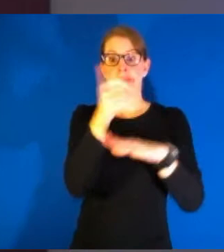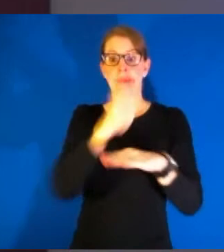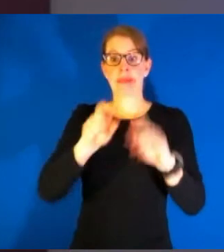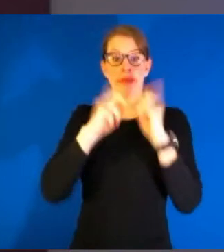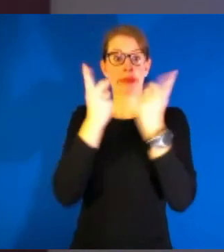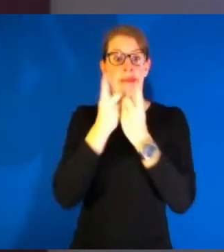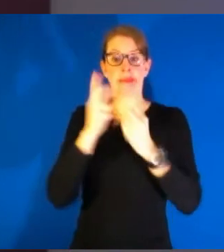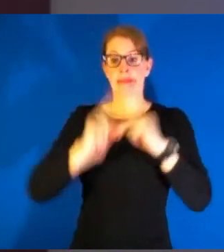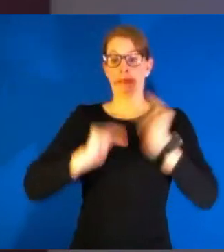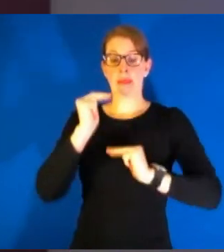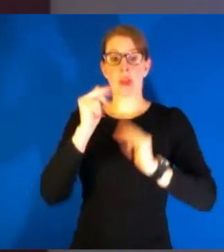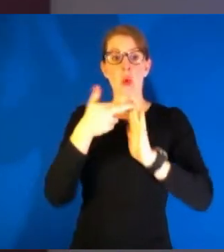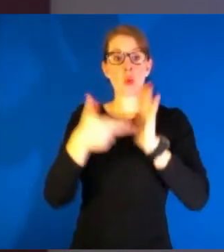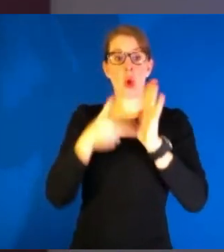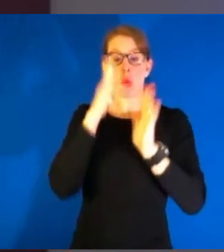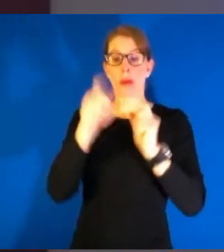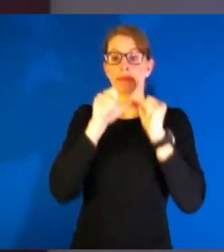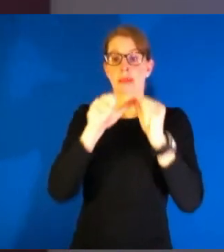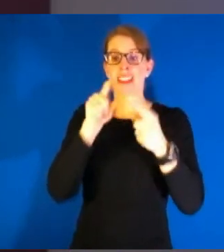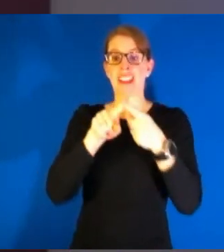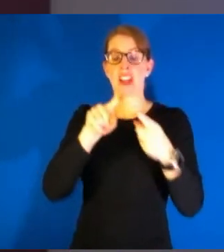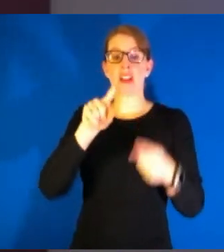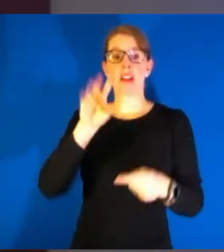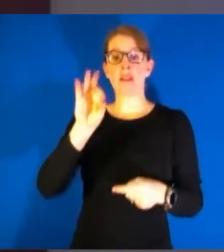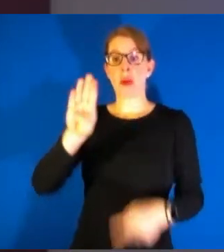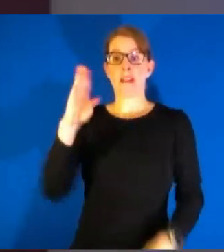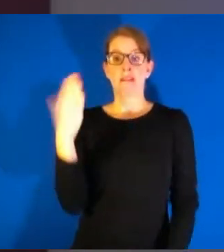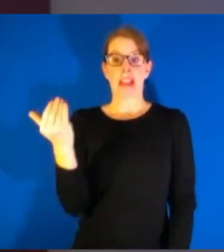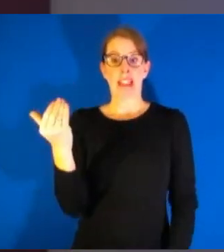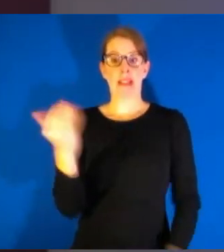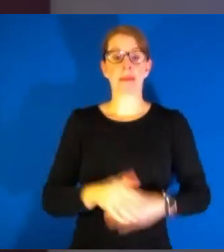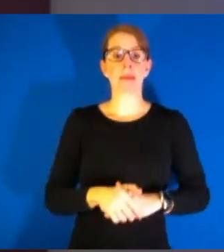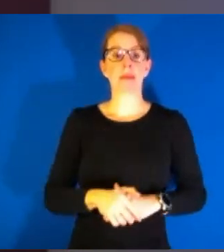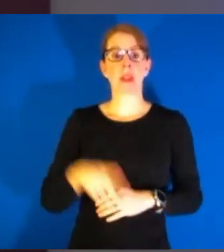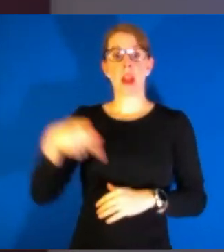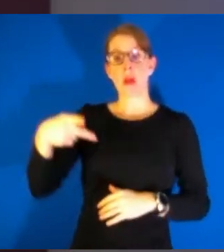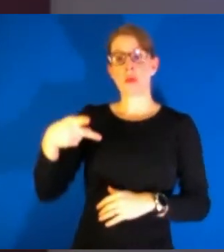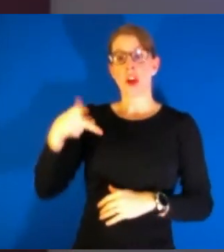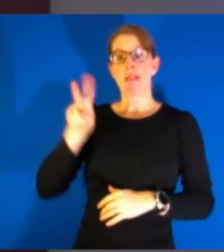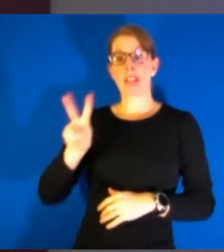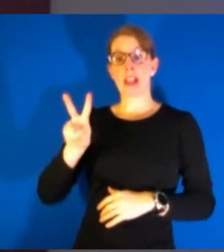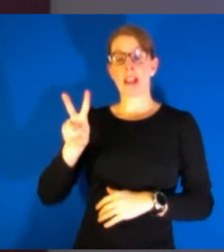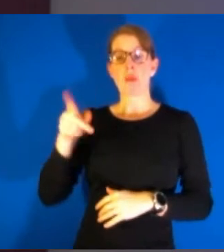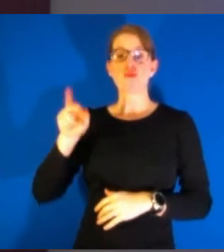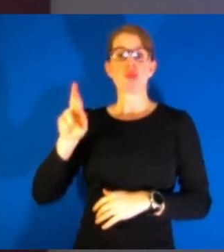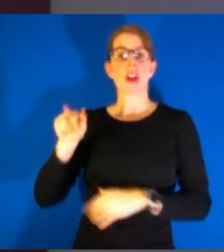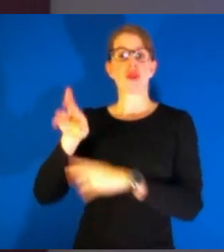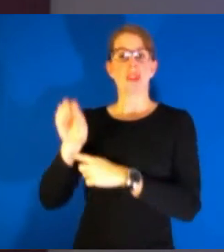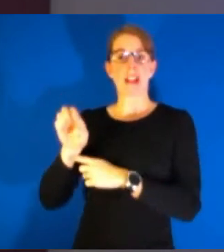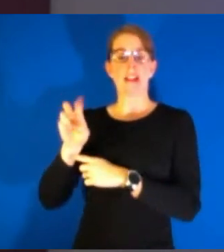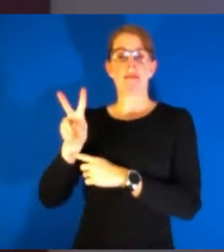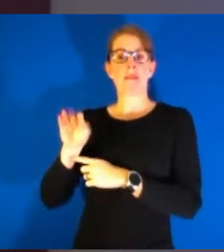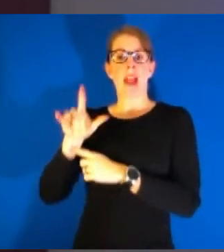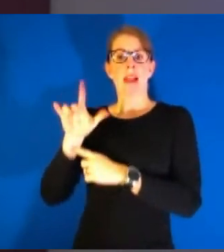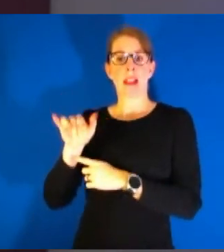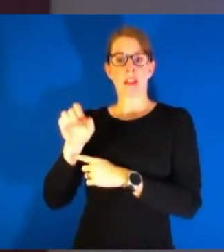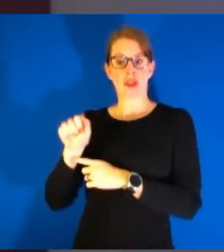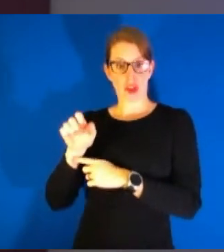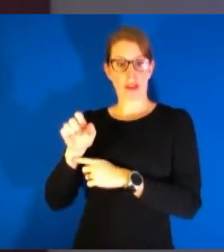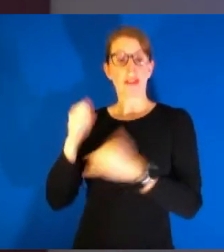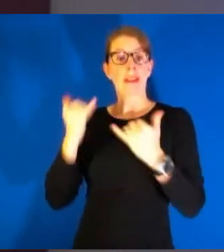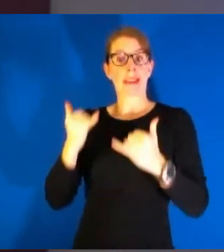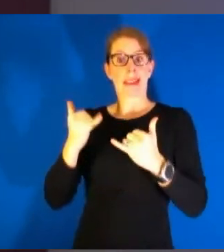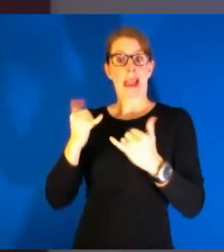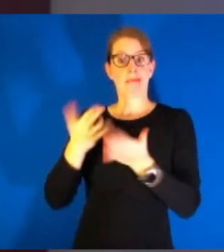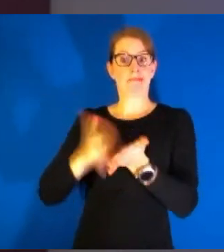will be in effect until February 15th. Also, those in Prairie Village can sign up starting today on the city's website for free at-home testing